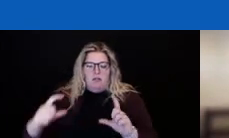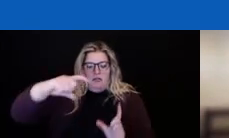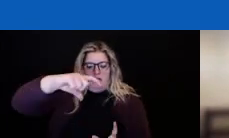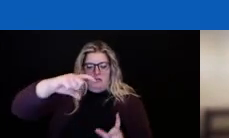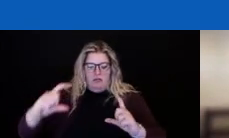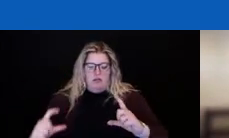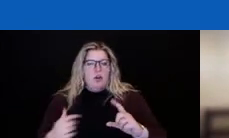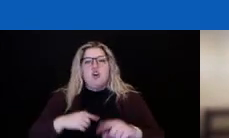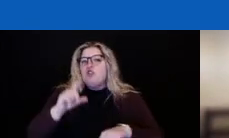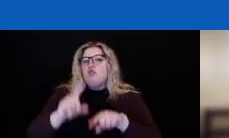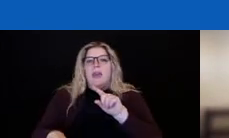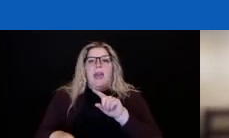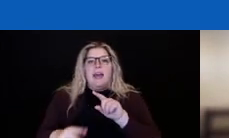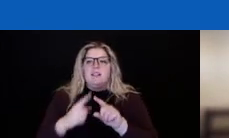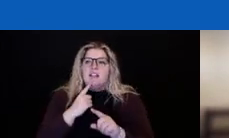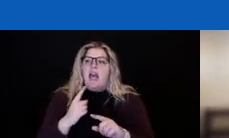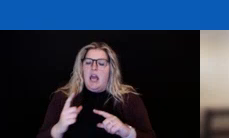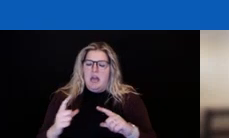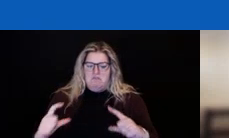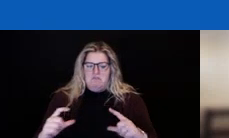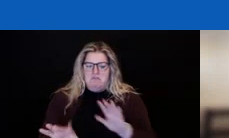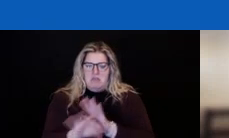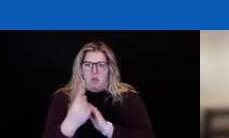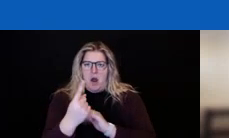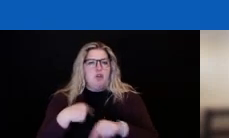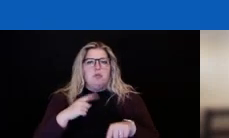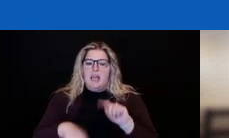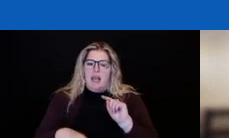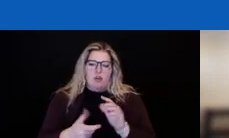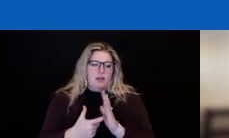can't restrict to one or the other. We need to support both.